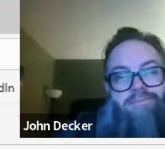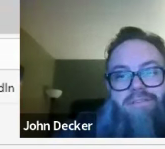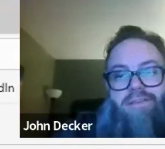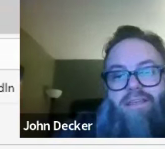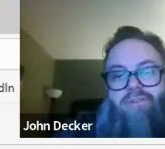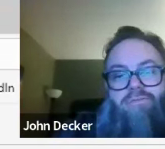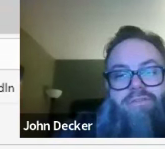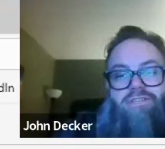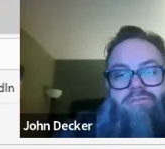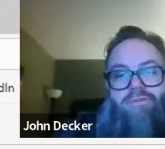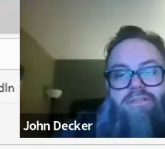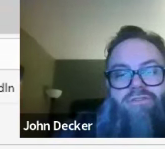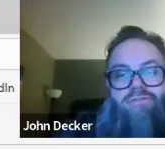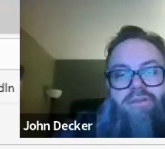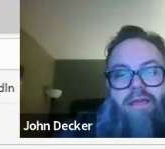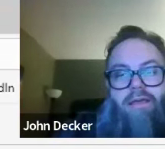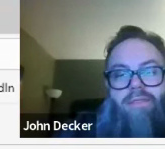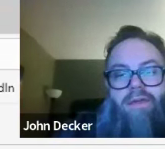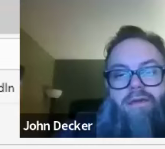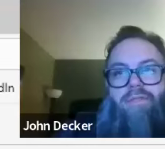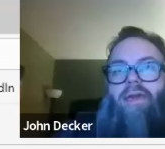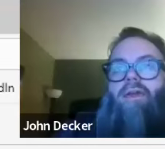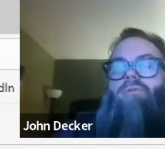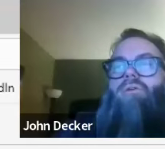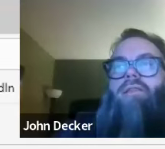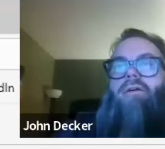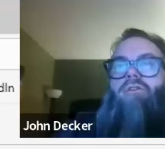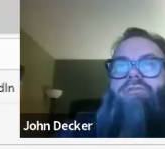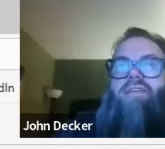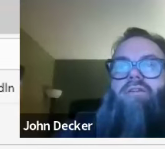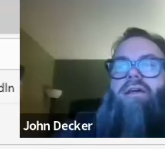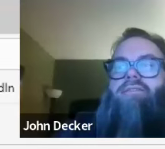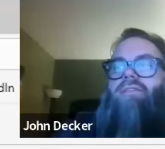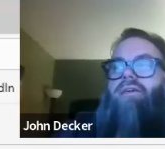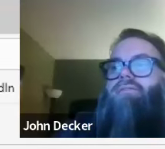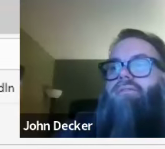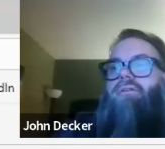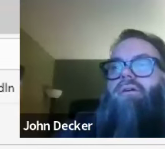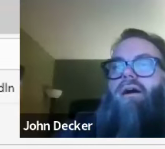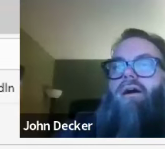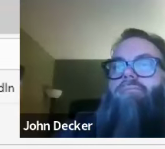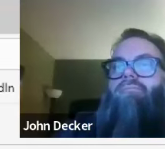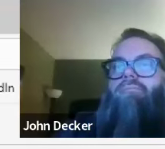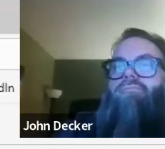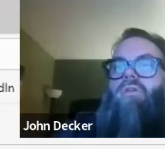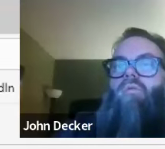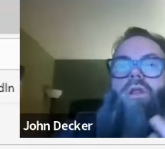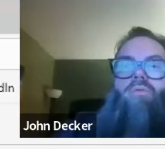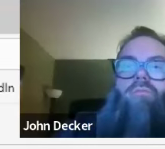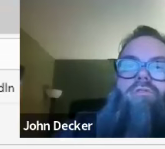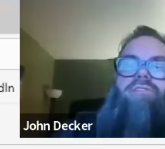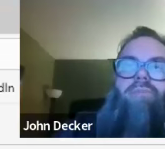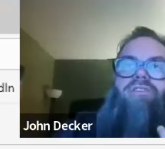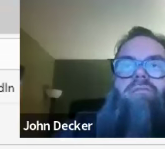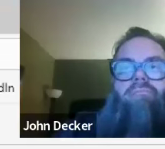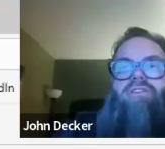centers when it comes to things like vendorization procedures. And I think they, in the hope of standardizing things, want